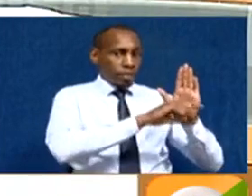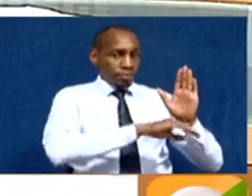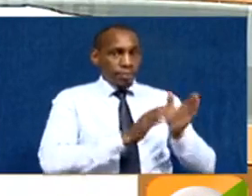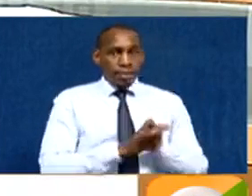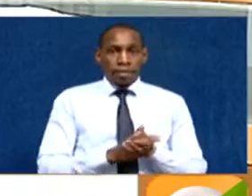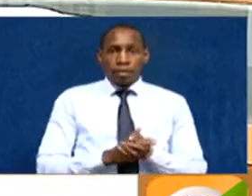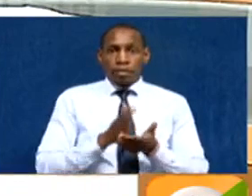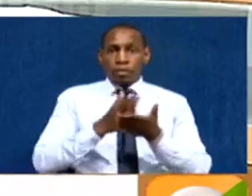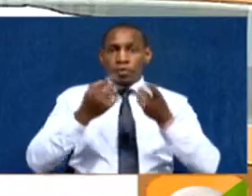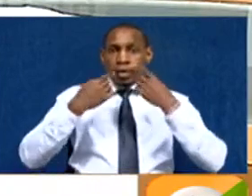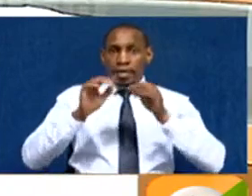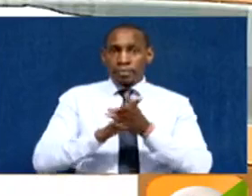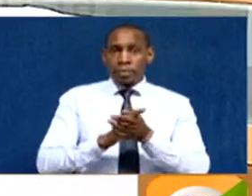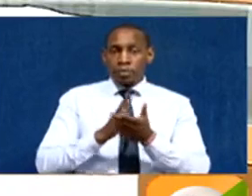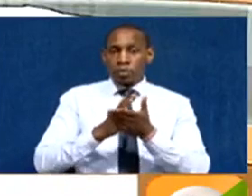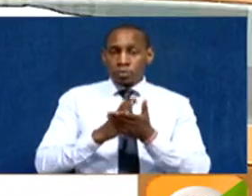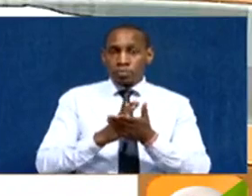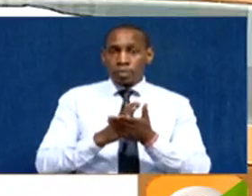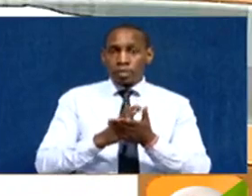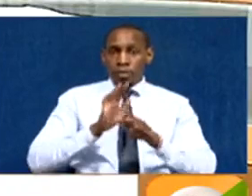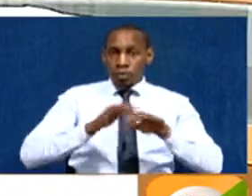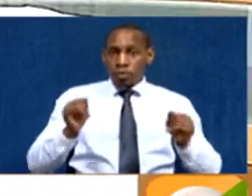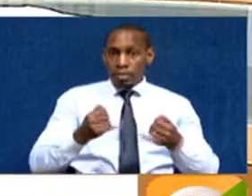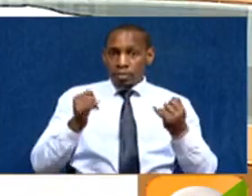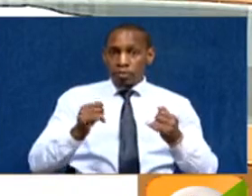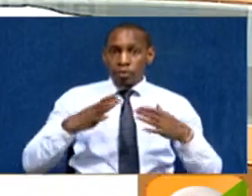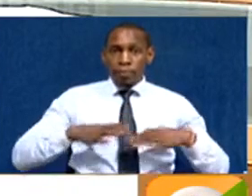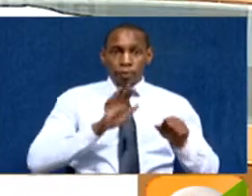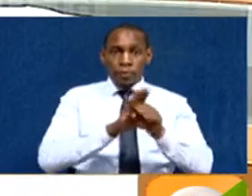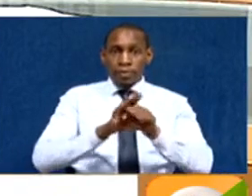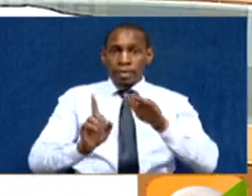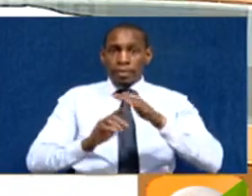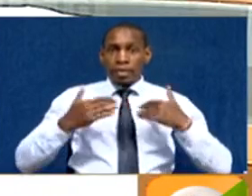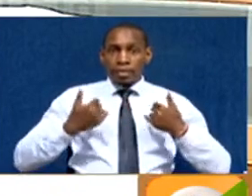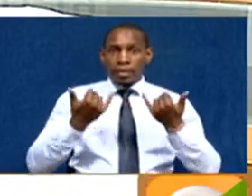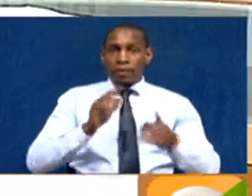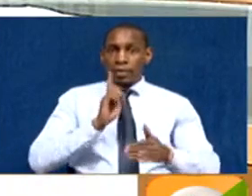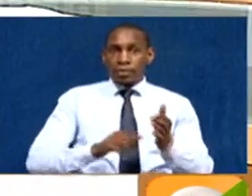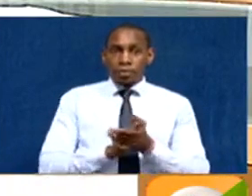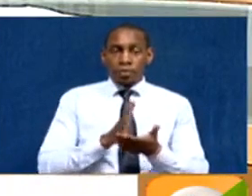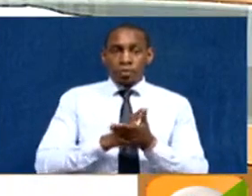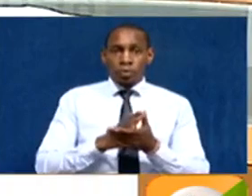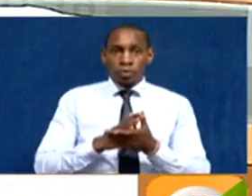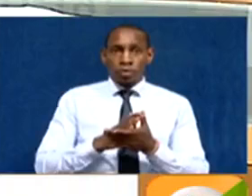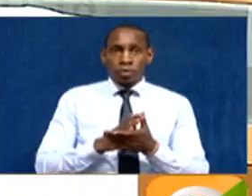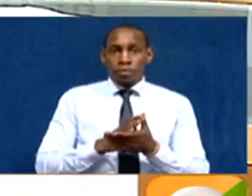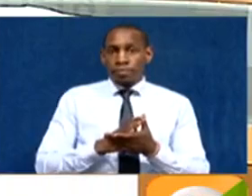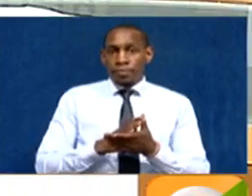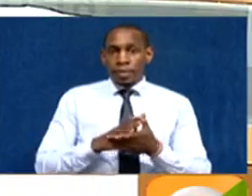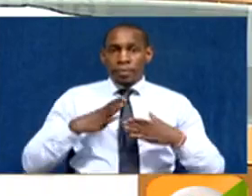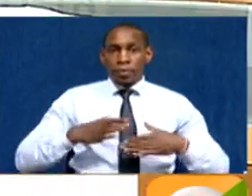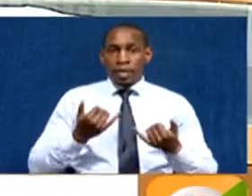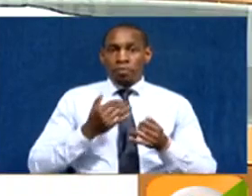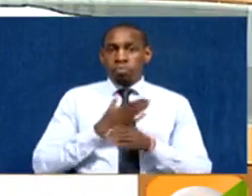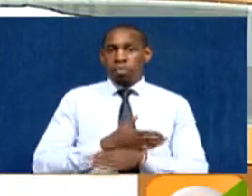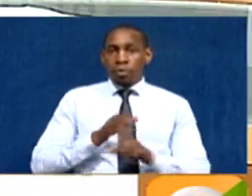measures. Whereas the announcement came as good news to many Kenyans, the Ministry of Health now says there is a drastic drop in the number of Kenyans taking